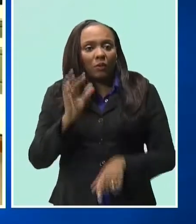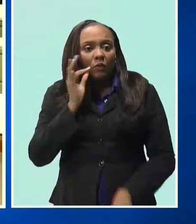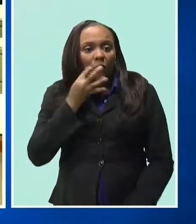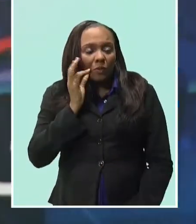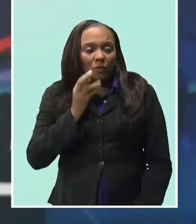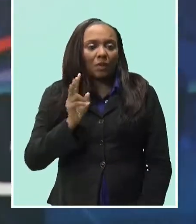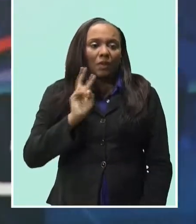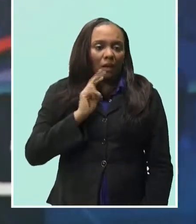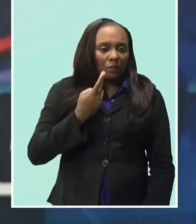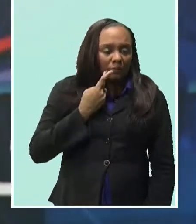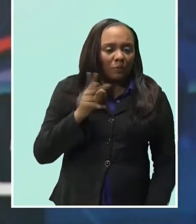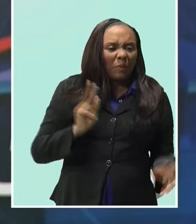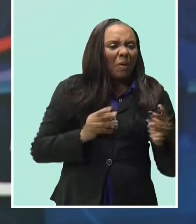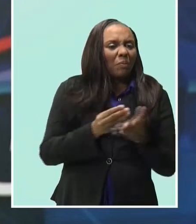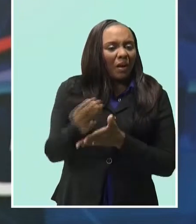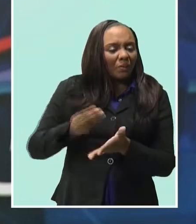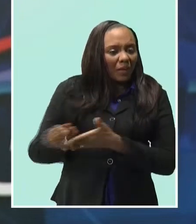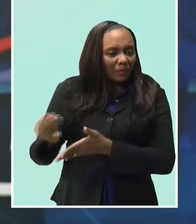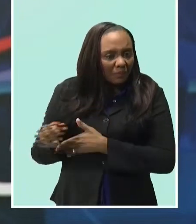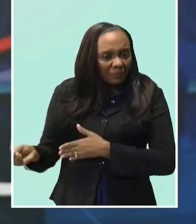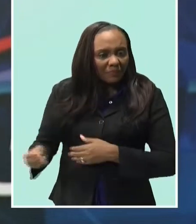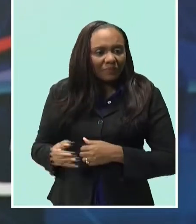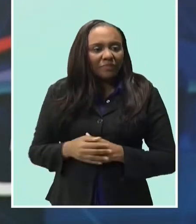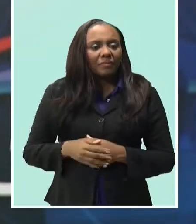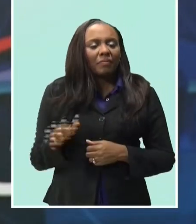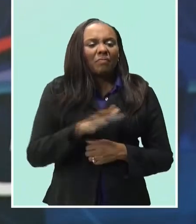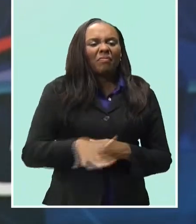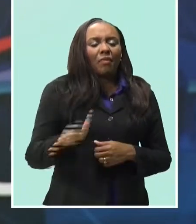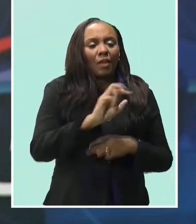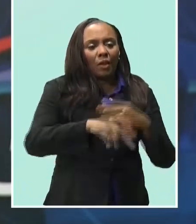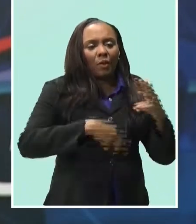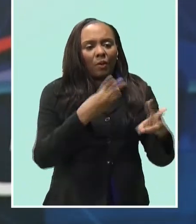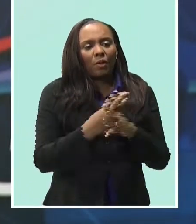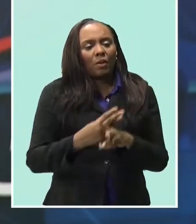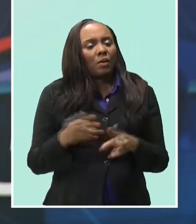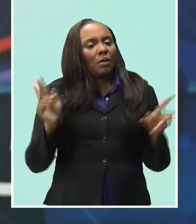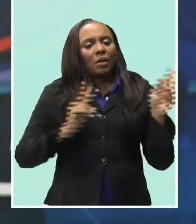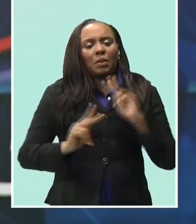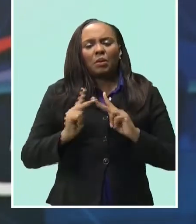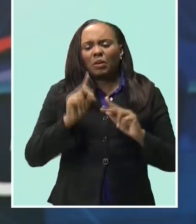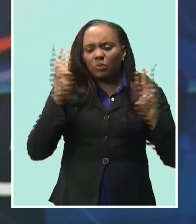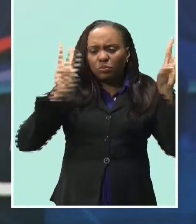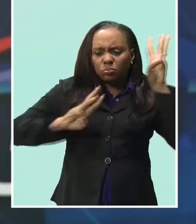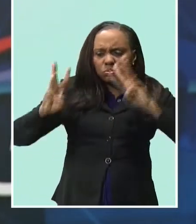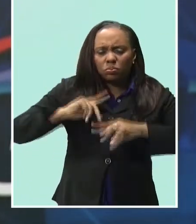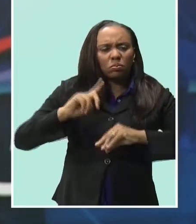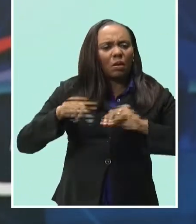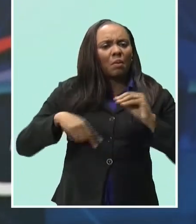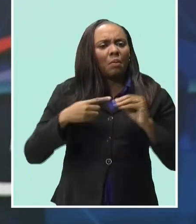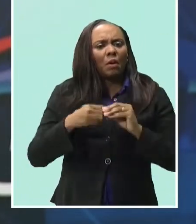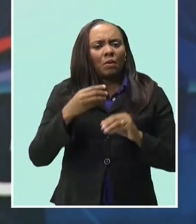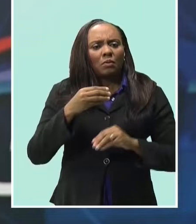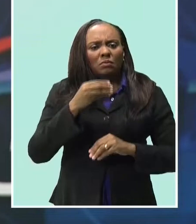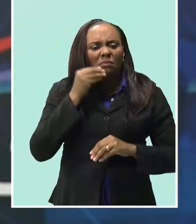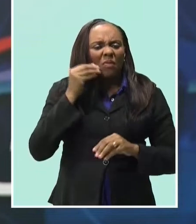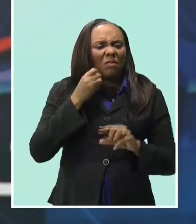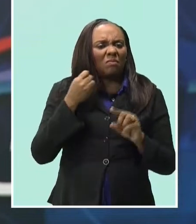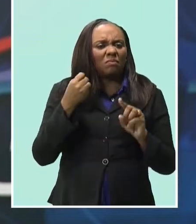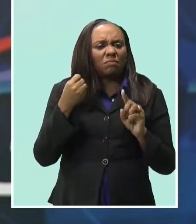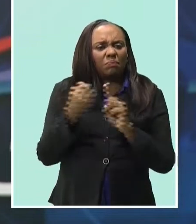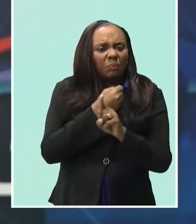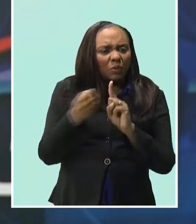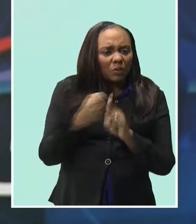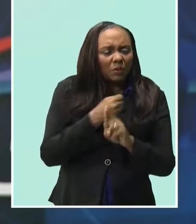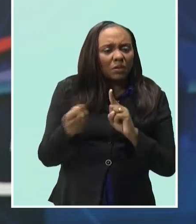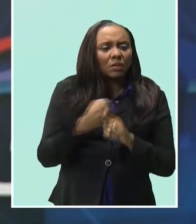vegetables. With concerns worldwide about a rise in domestic violence during national shutdowns, several local agencies